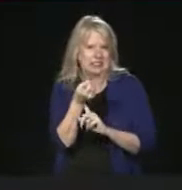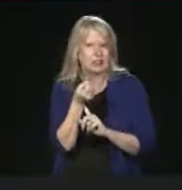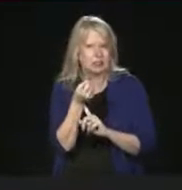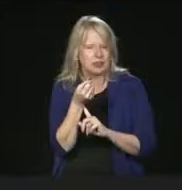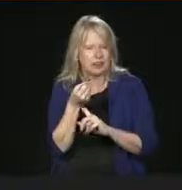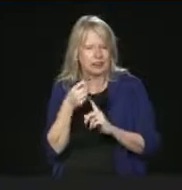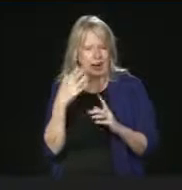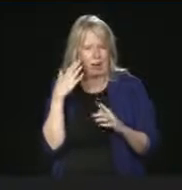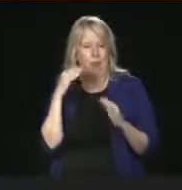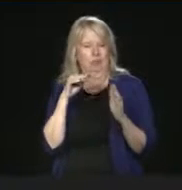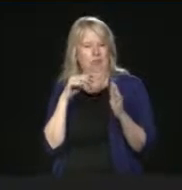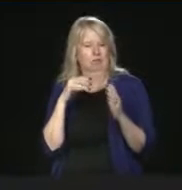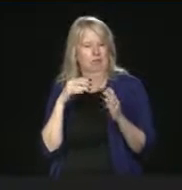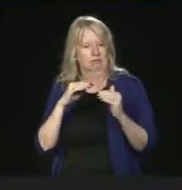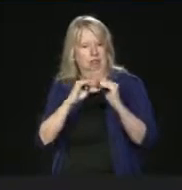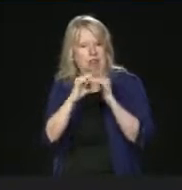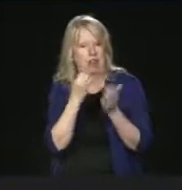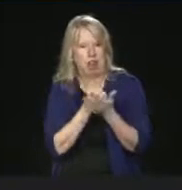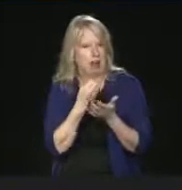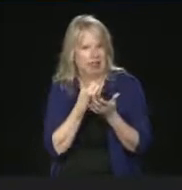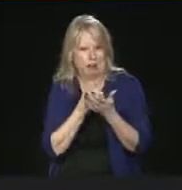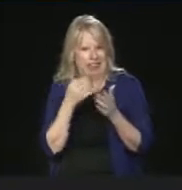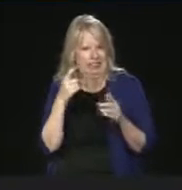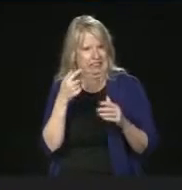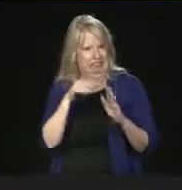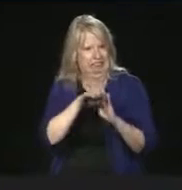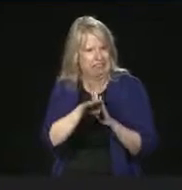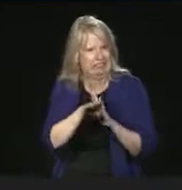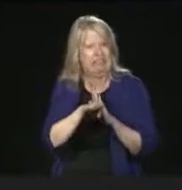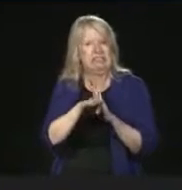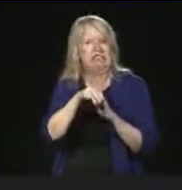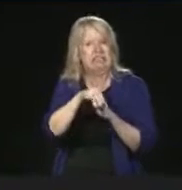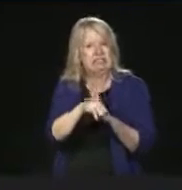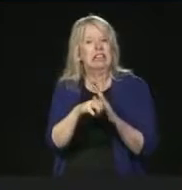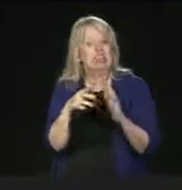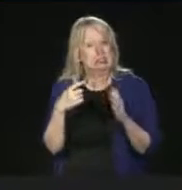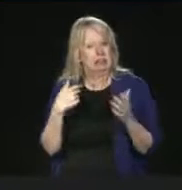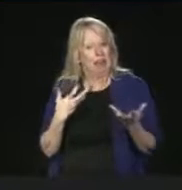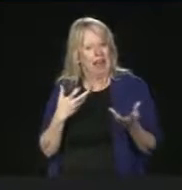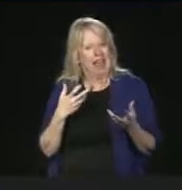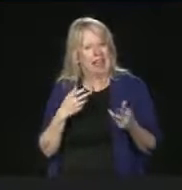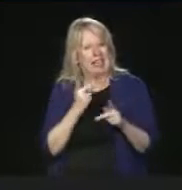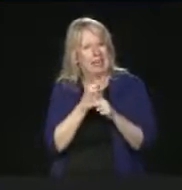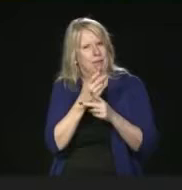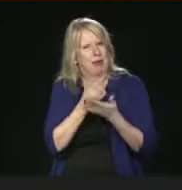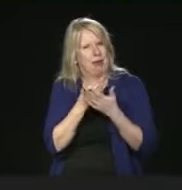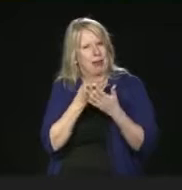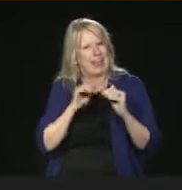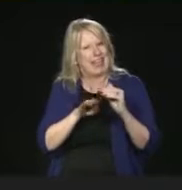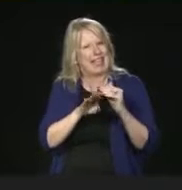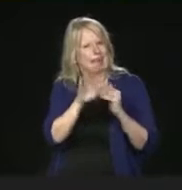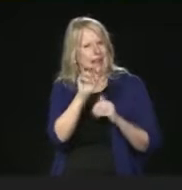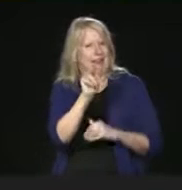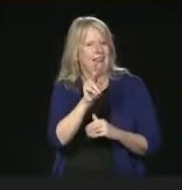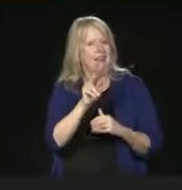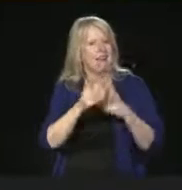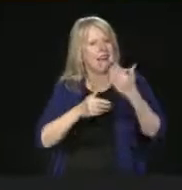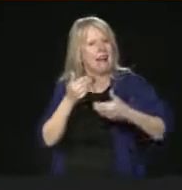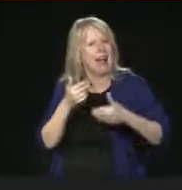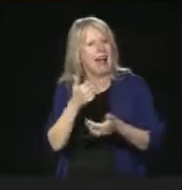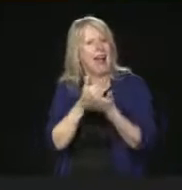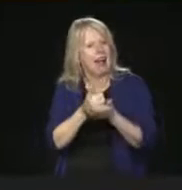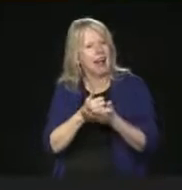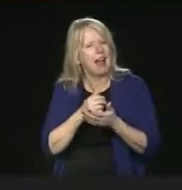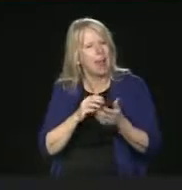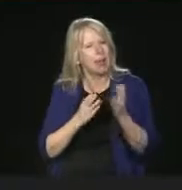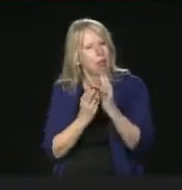of extreme slowdown in the economy so that we can ramp up our economic activity as soon as possible afterwards.